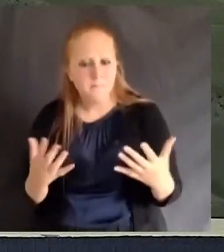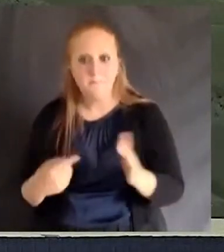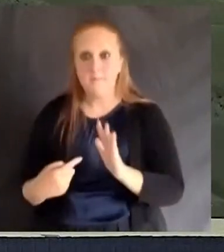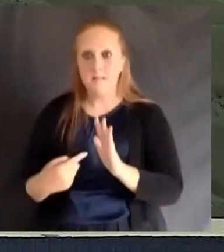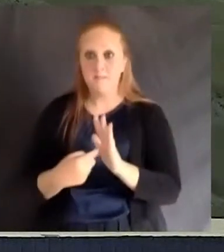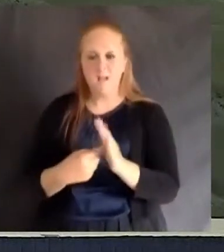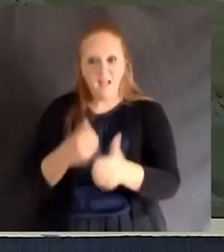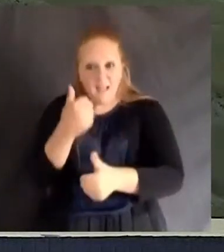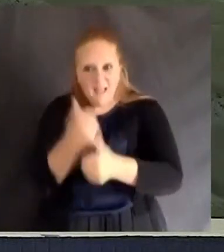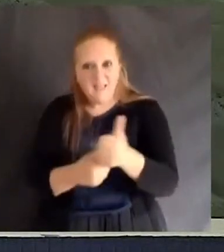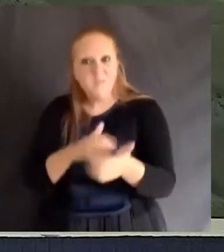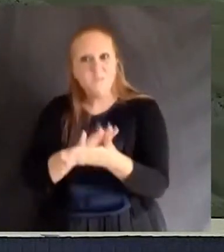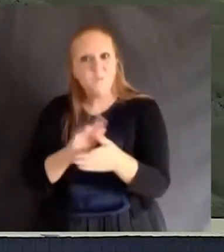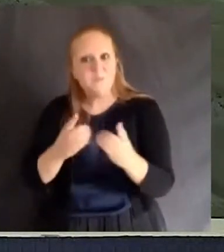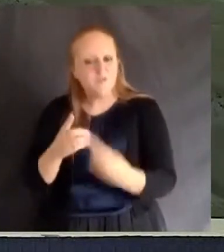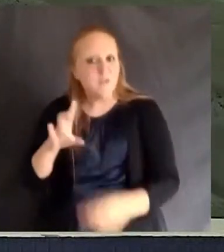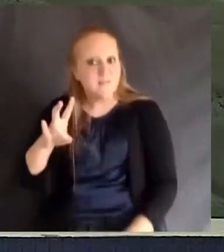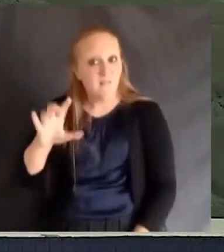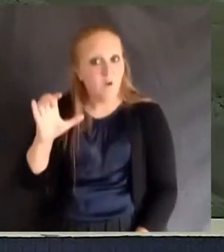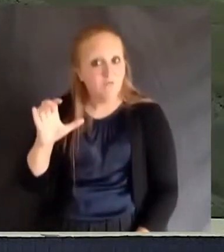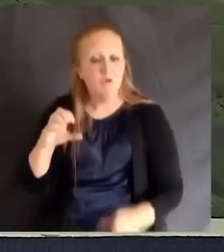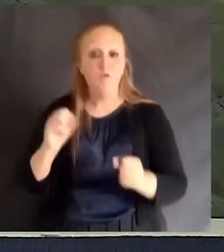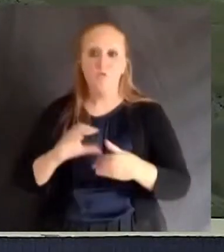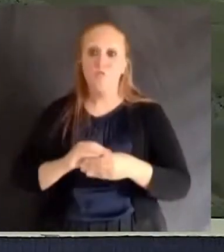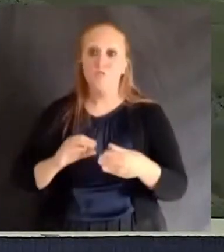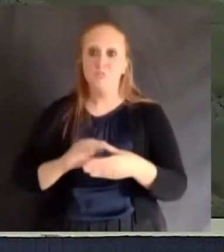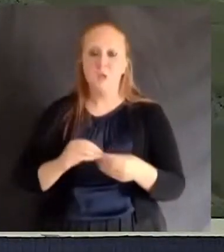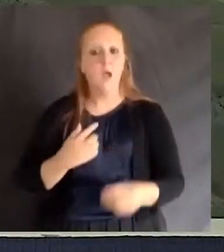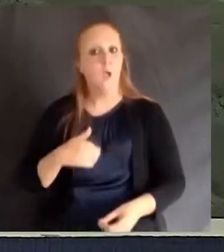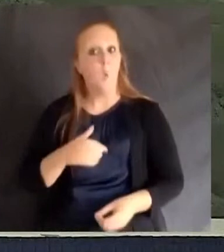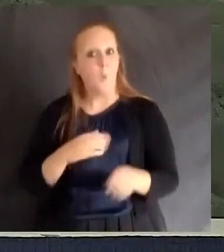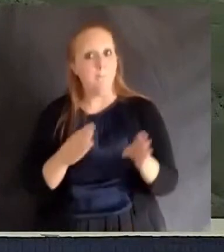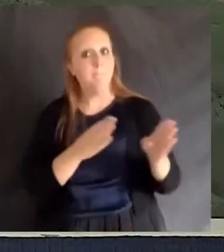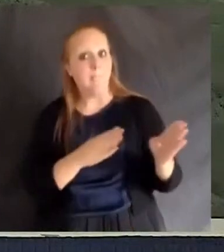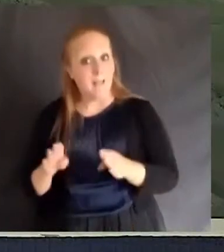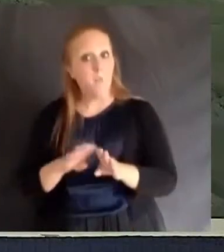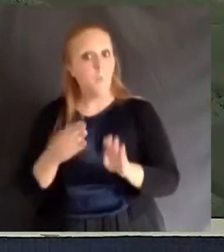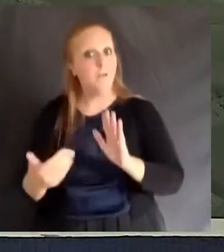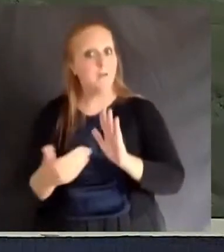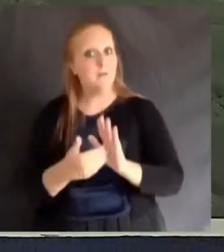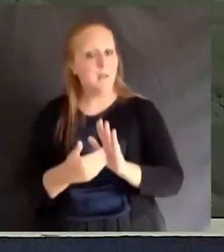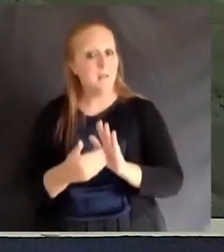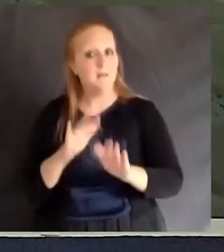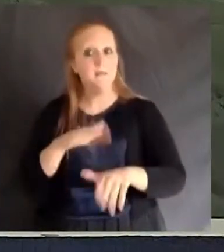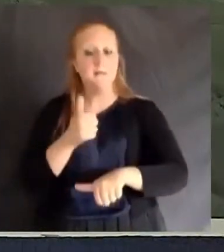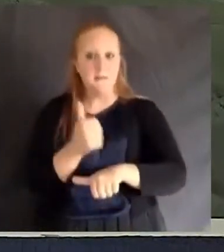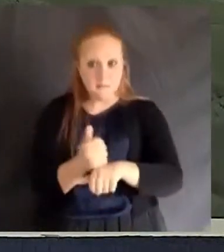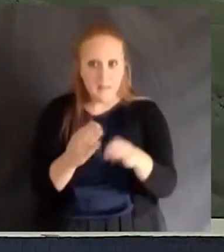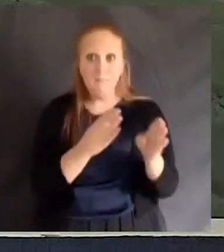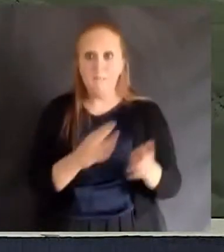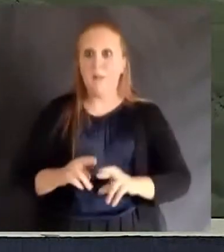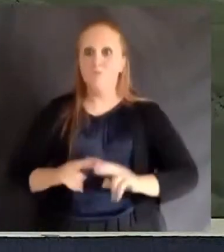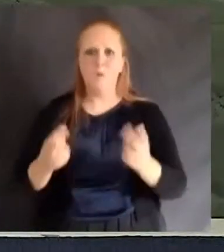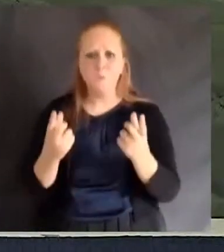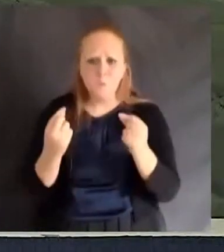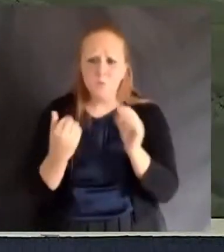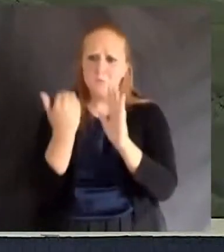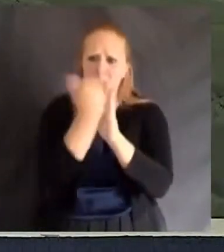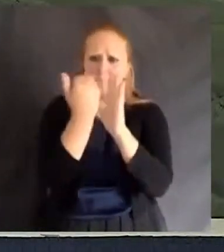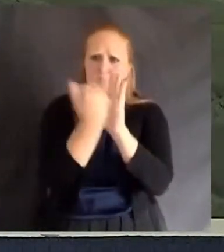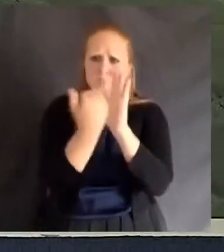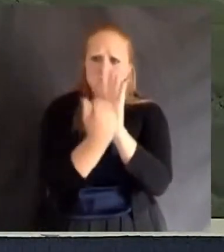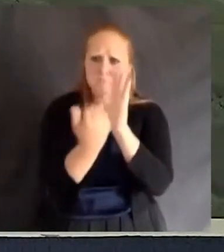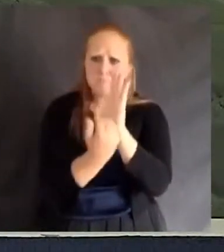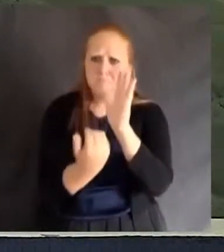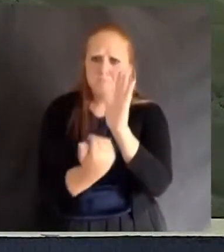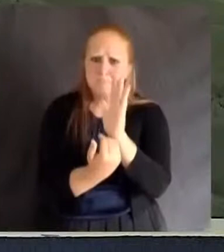planning on reopening, and we're doing a plan to reopen. I am planning to reopen.